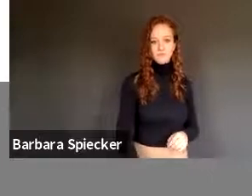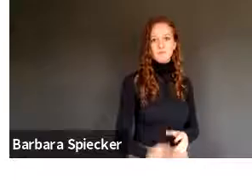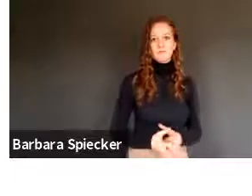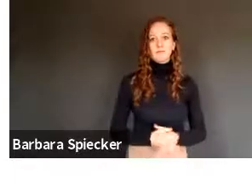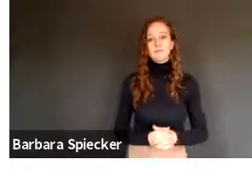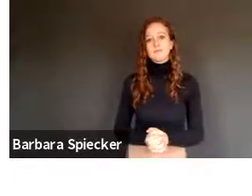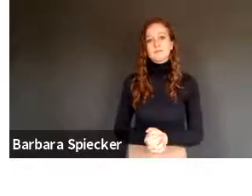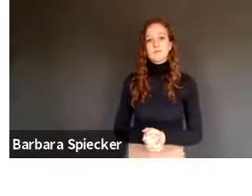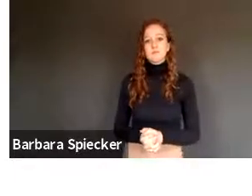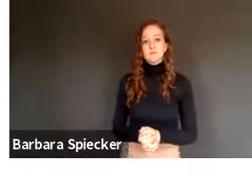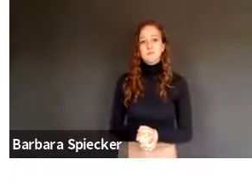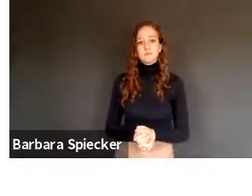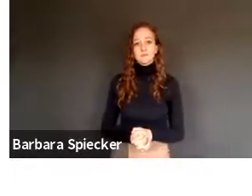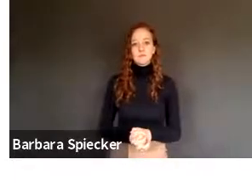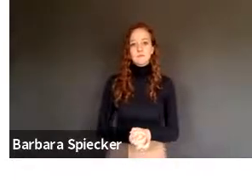species.